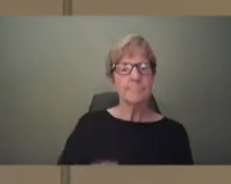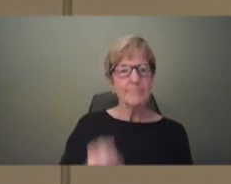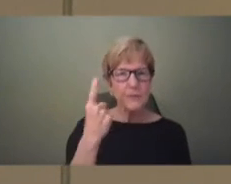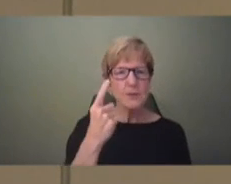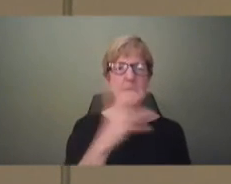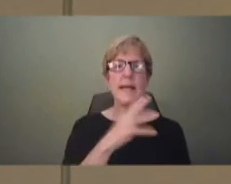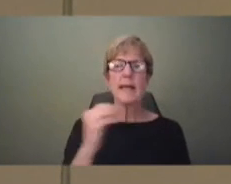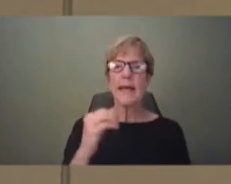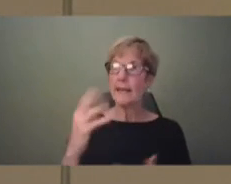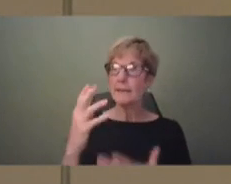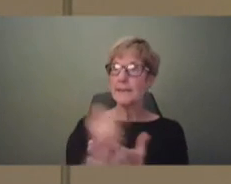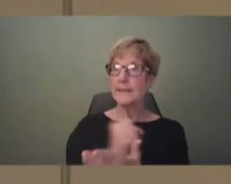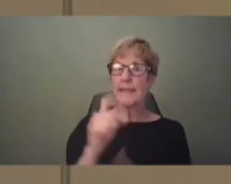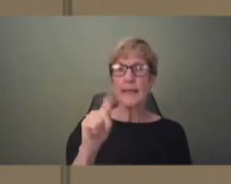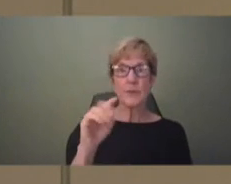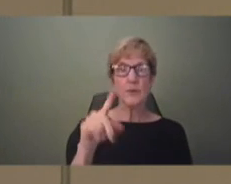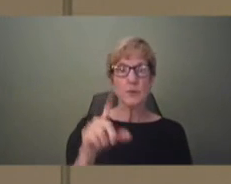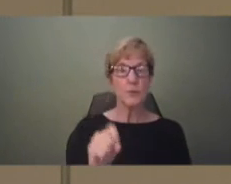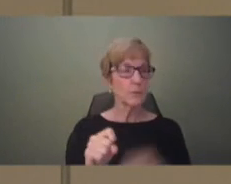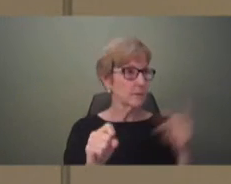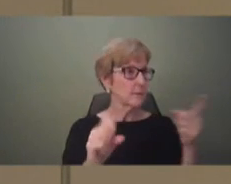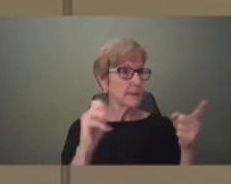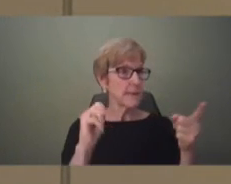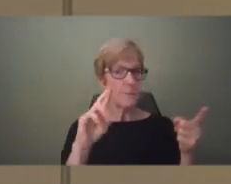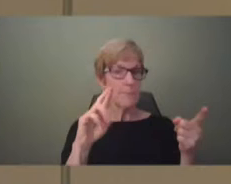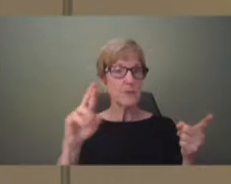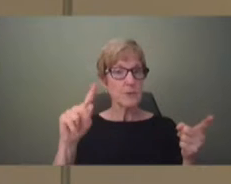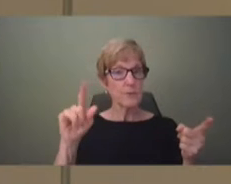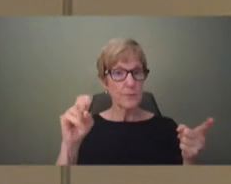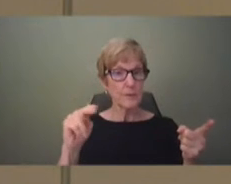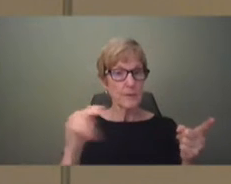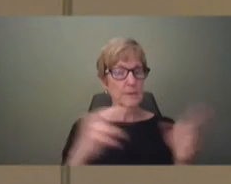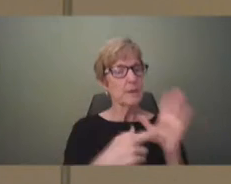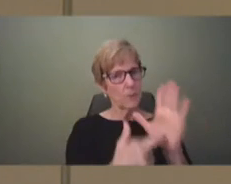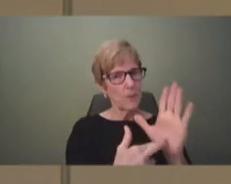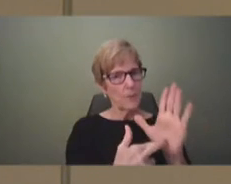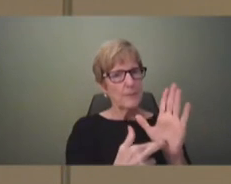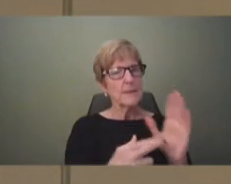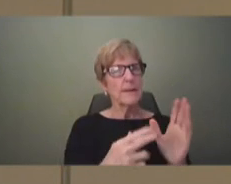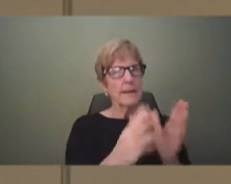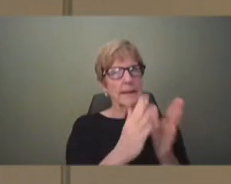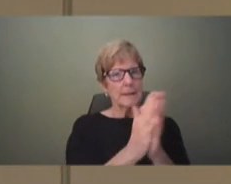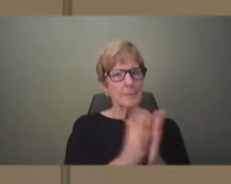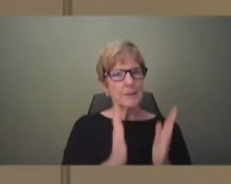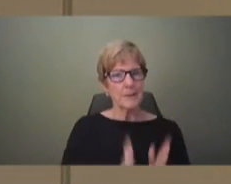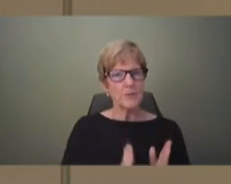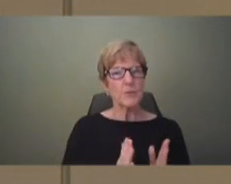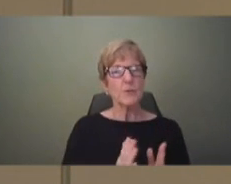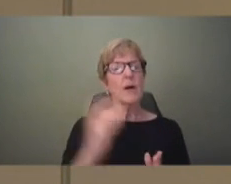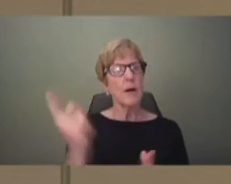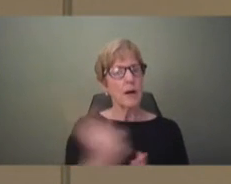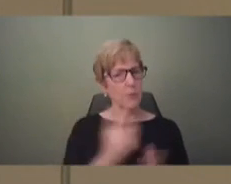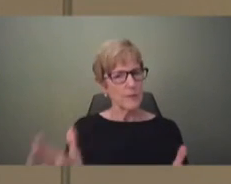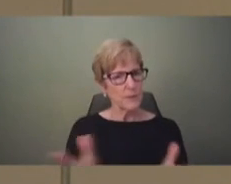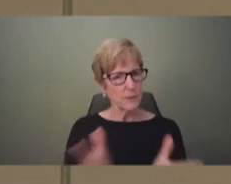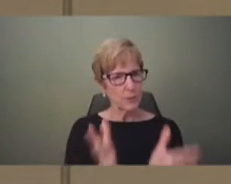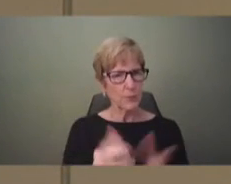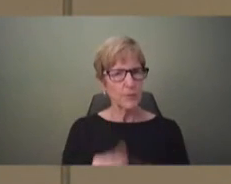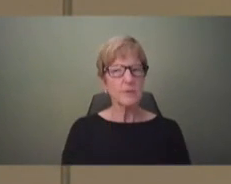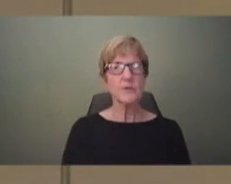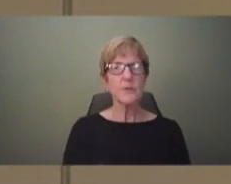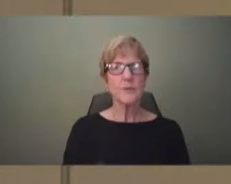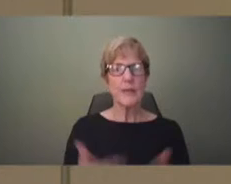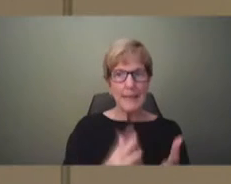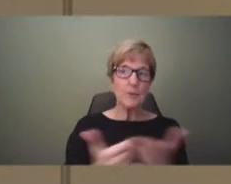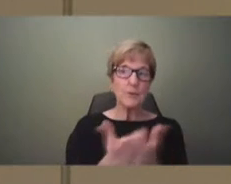tools and and Mr Ferguson um as as uh representing uh the petitioner um I always encourage neighbors new neighbors